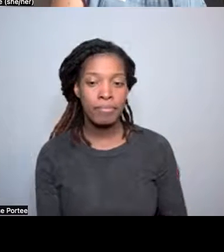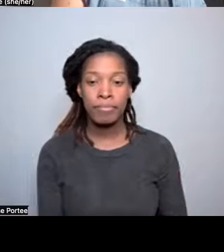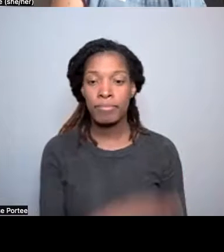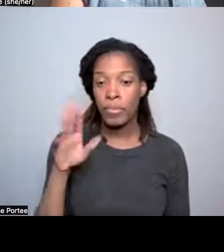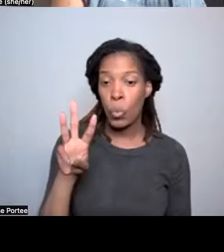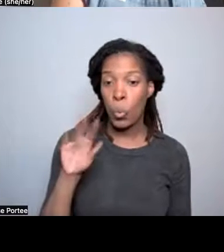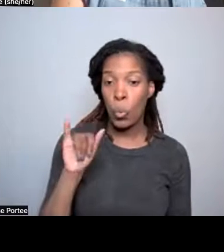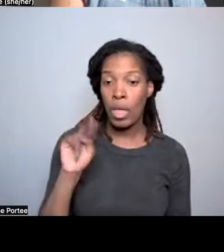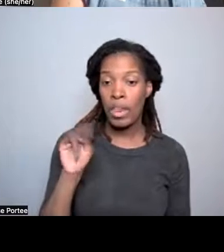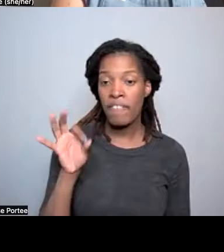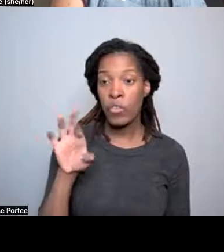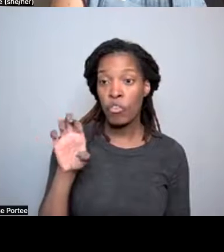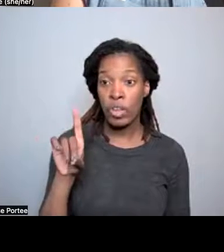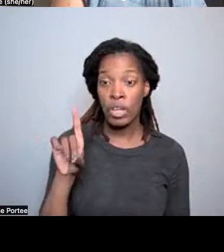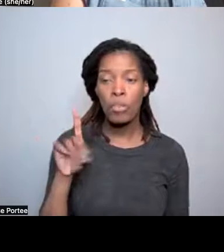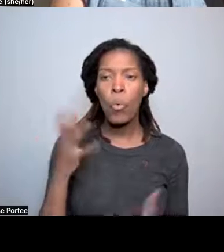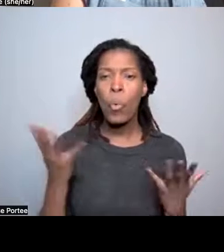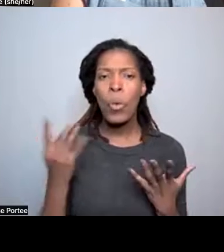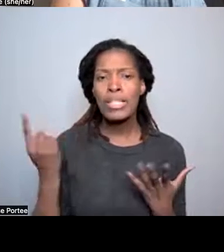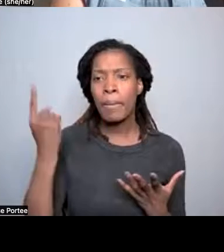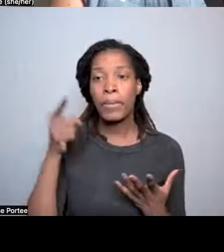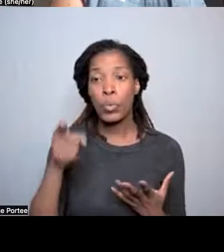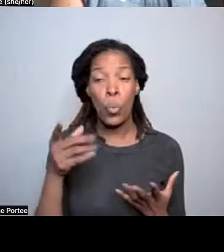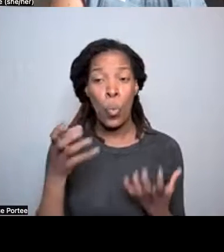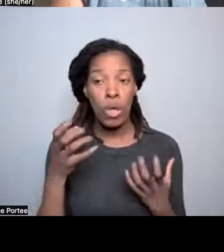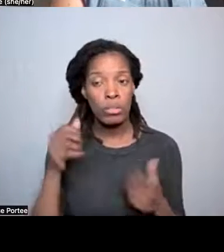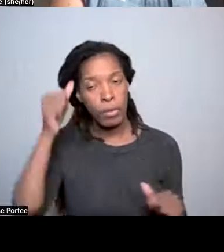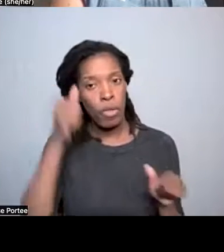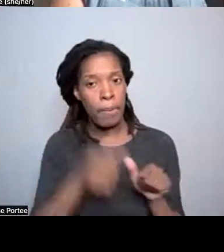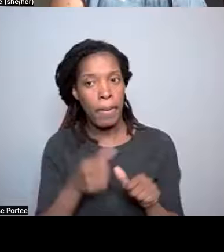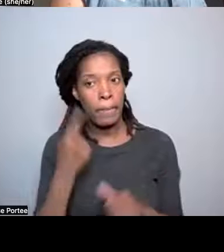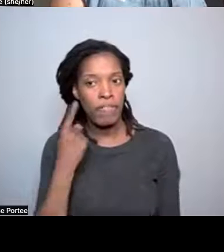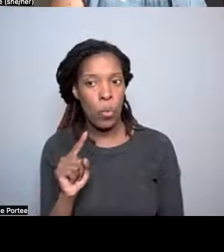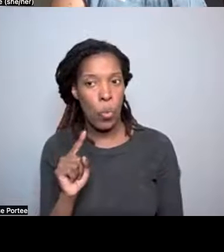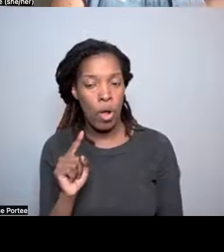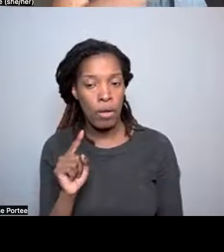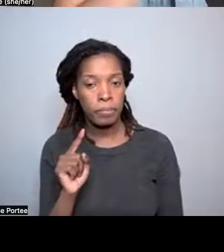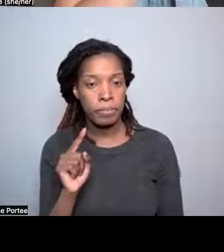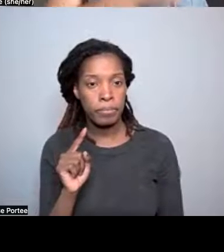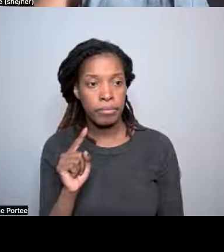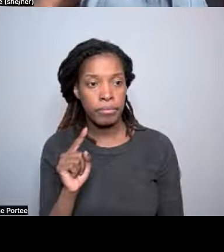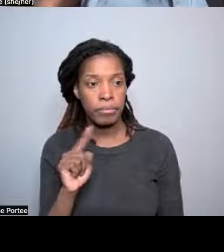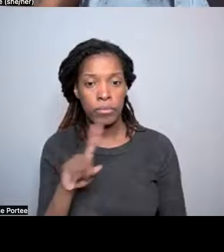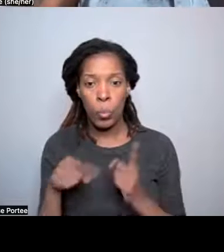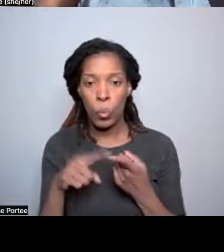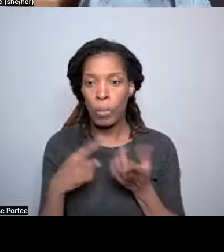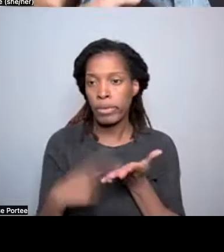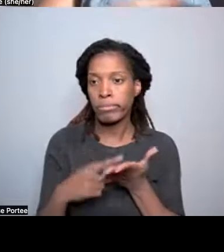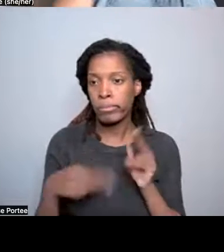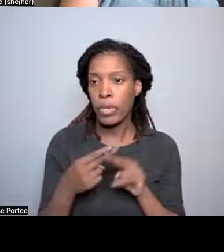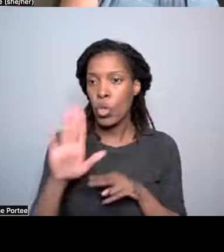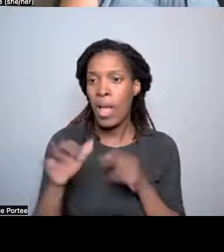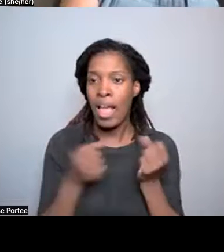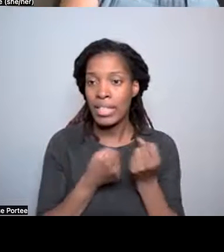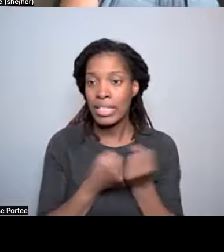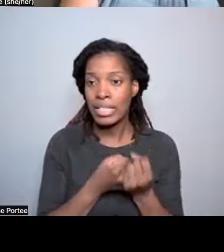Winfred, what is something you want to be remembered for when it comes to your